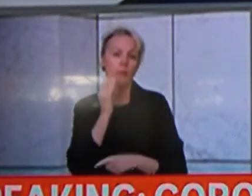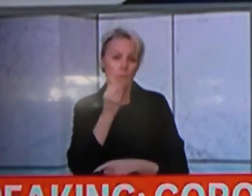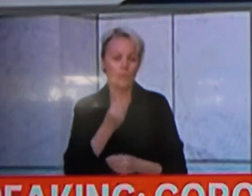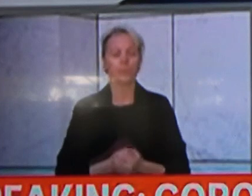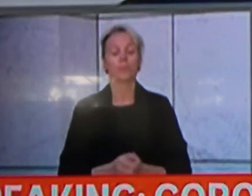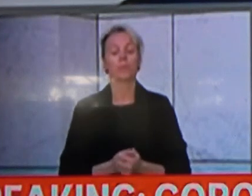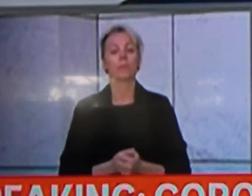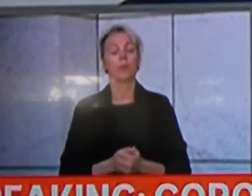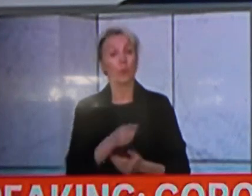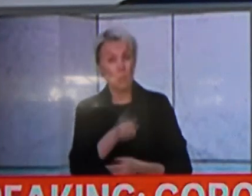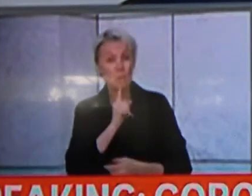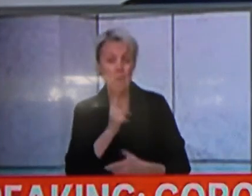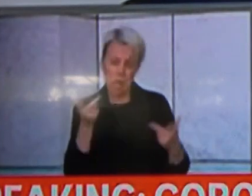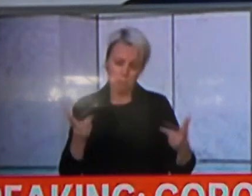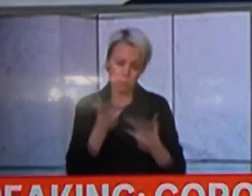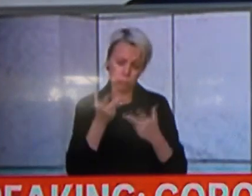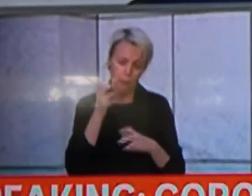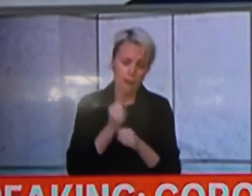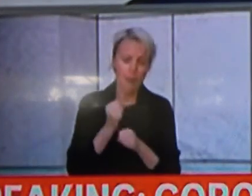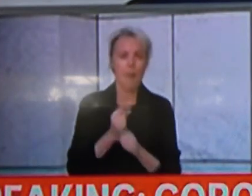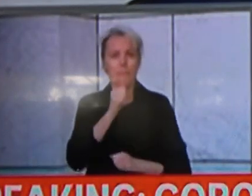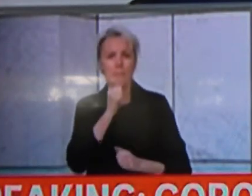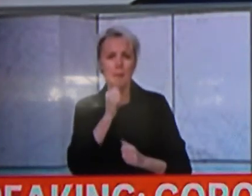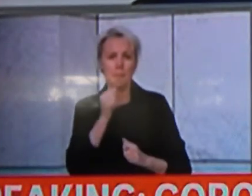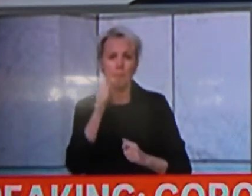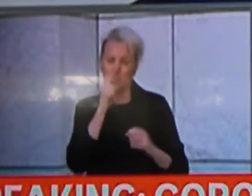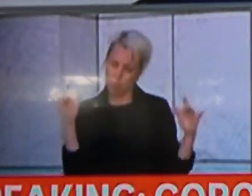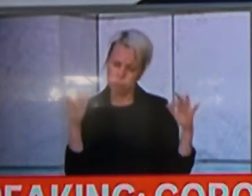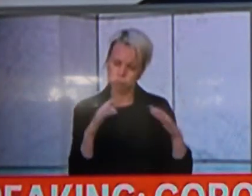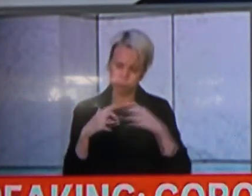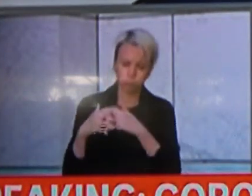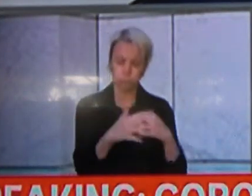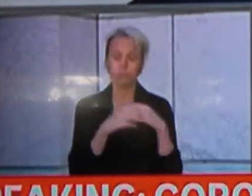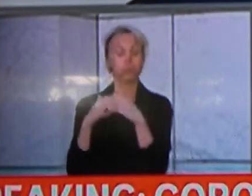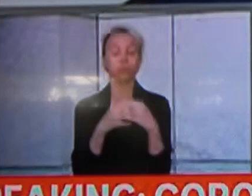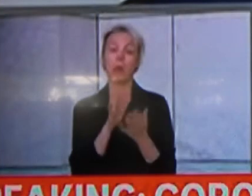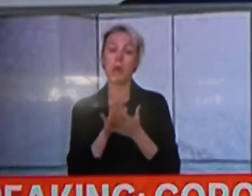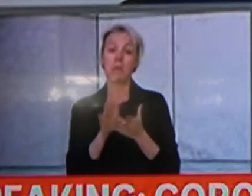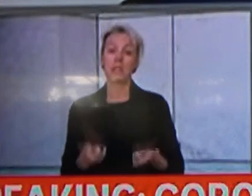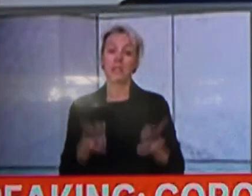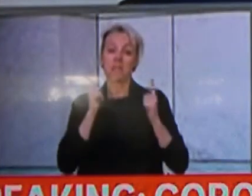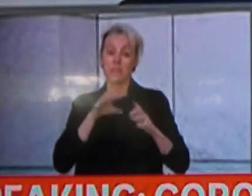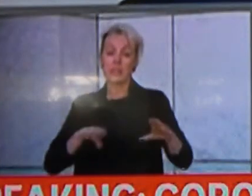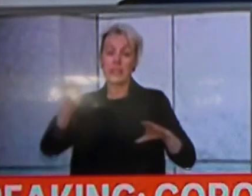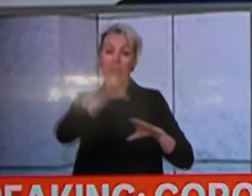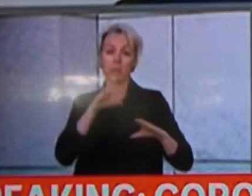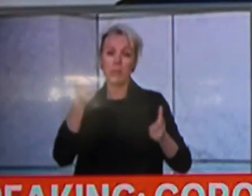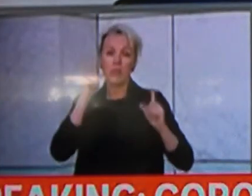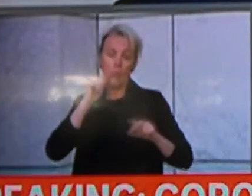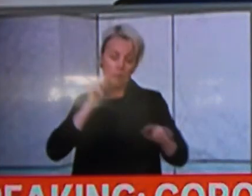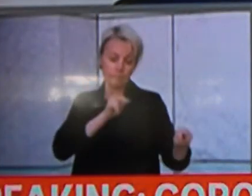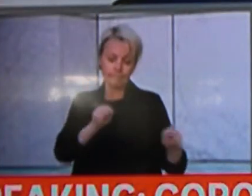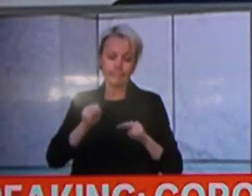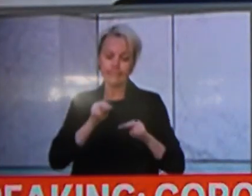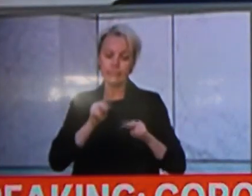clubs that are heaving with people on the weekend, that is simply an invitation for the states and territories to shut them down. And if they are